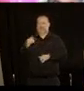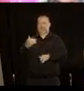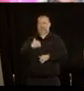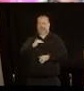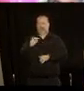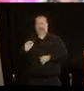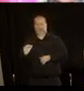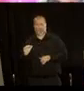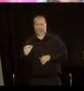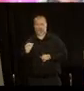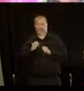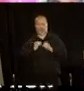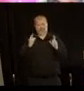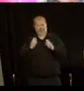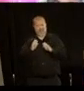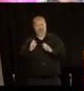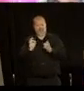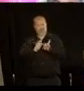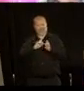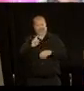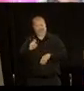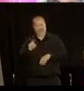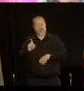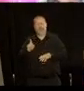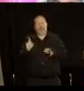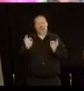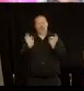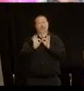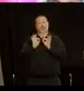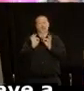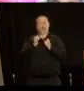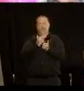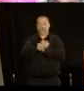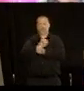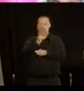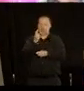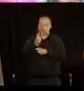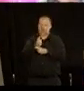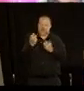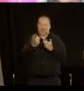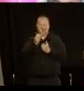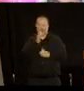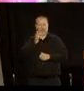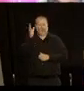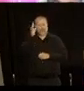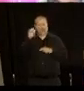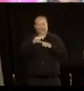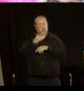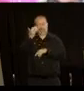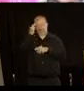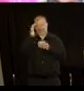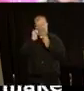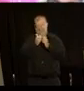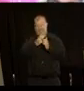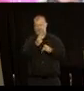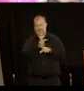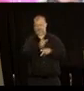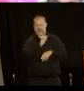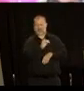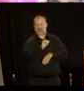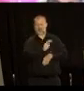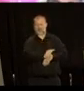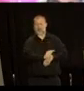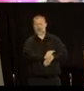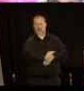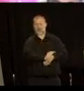a child with complex medical needs, we want to make sure that there's a loving home with parents who are trained in how to care for